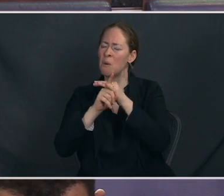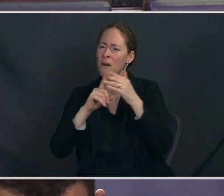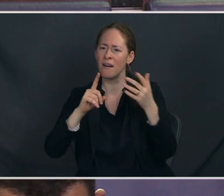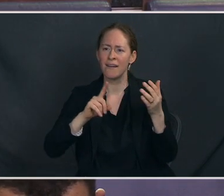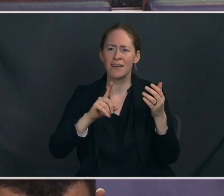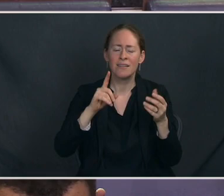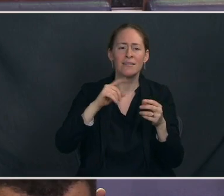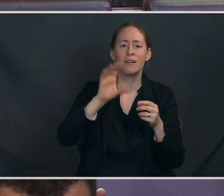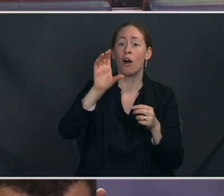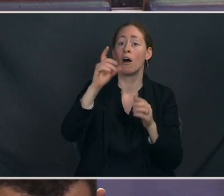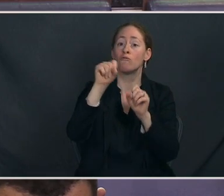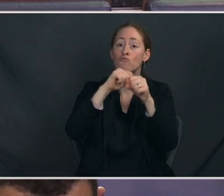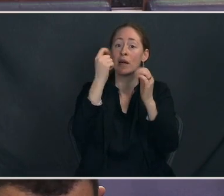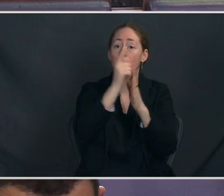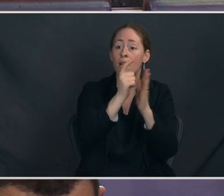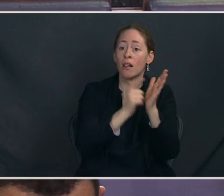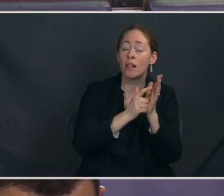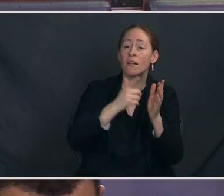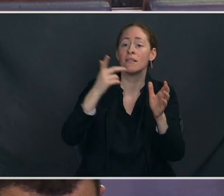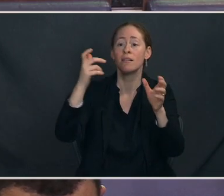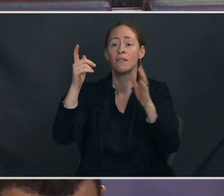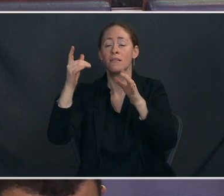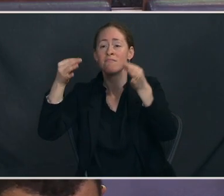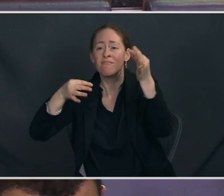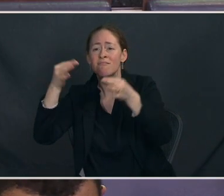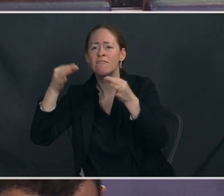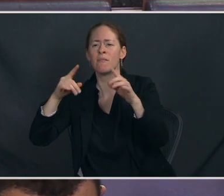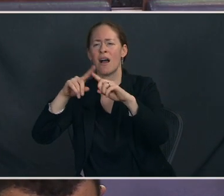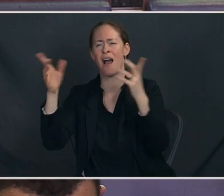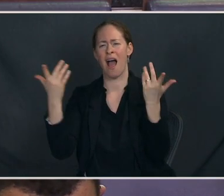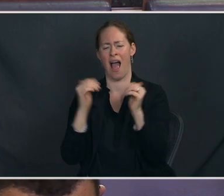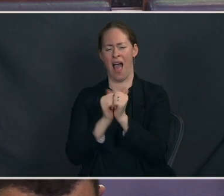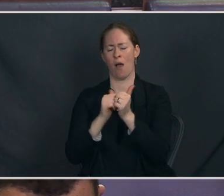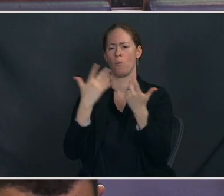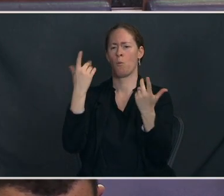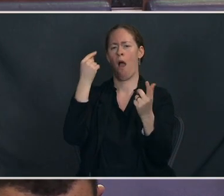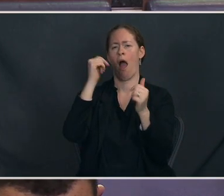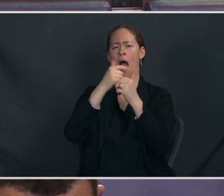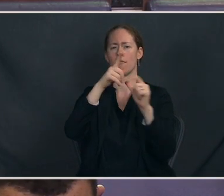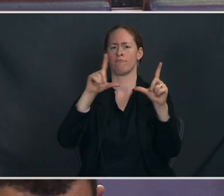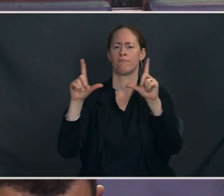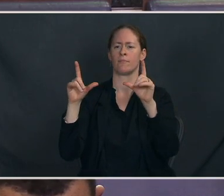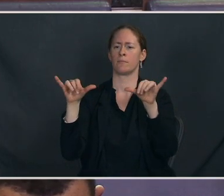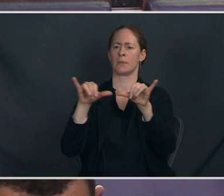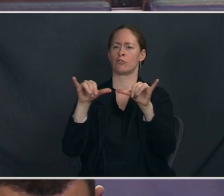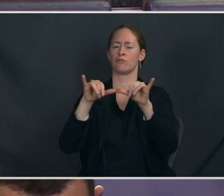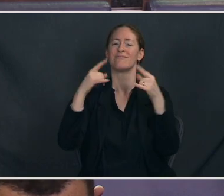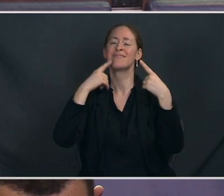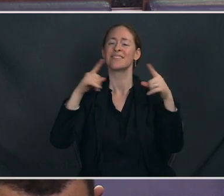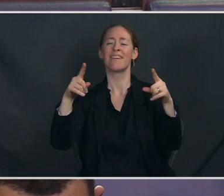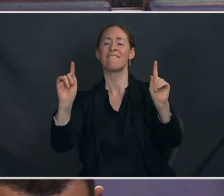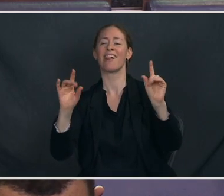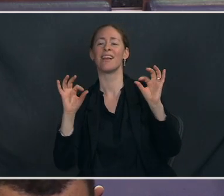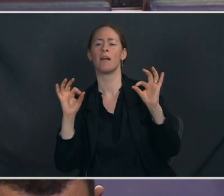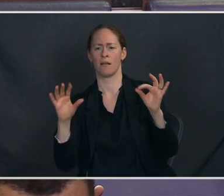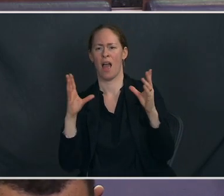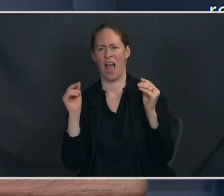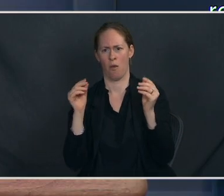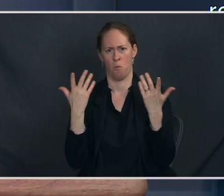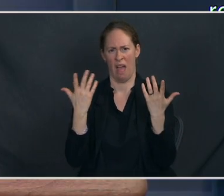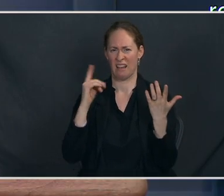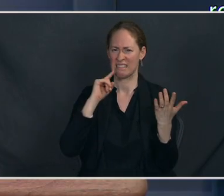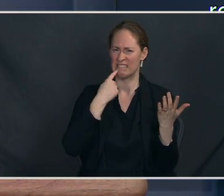little bit about how you're going to measure success and what the federal government's role is on something so big as inequality and racism? Well, I